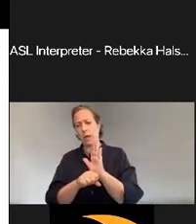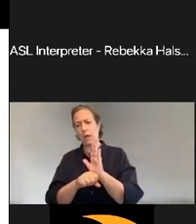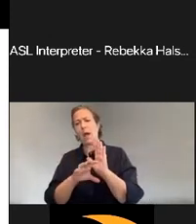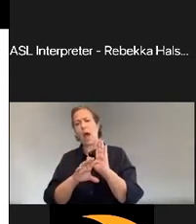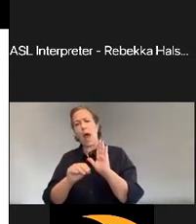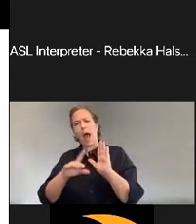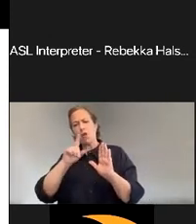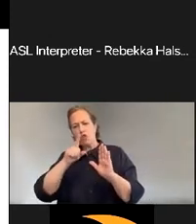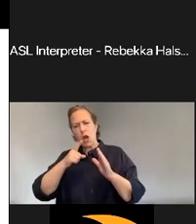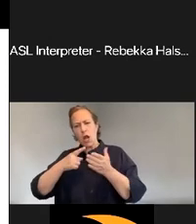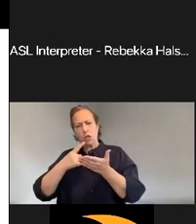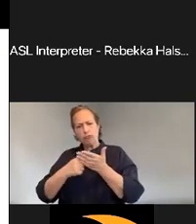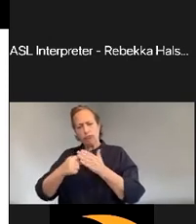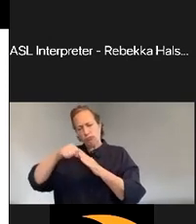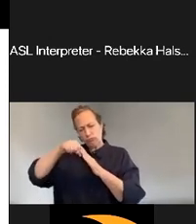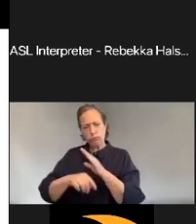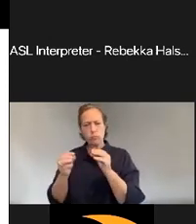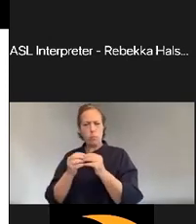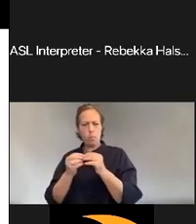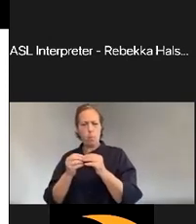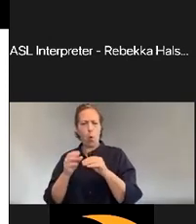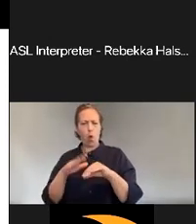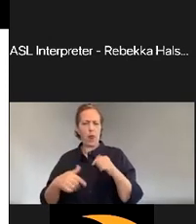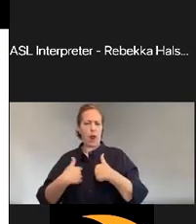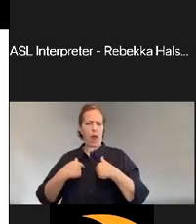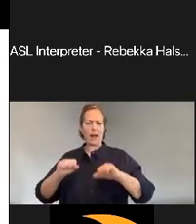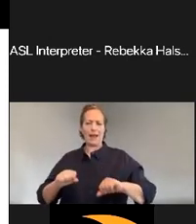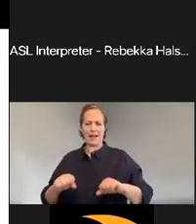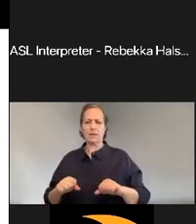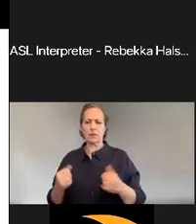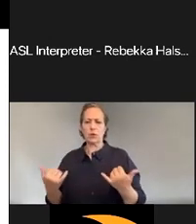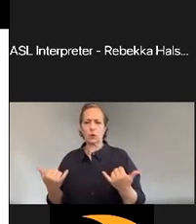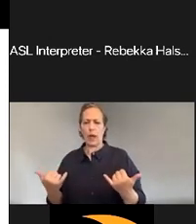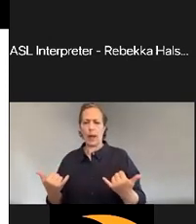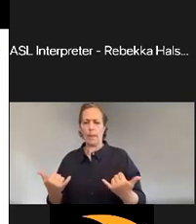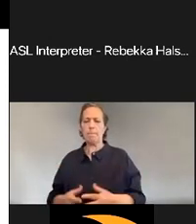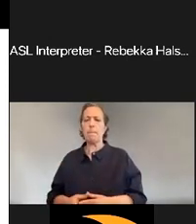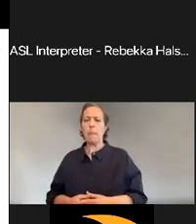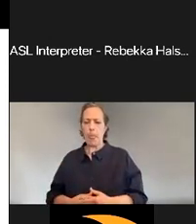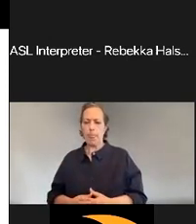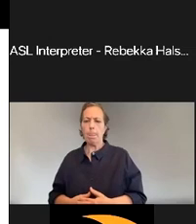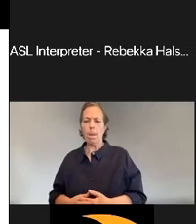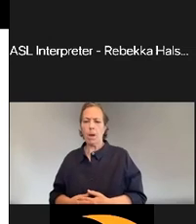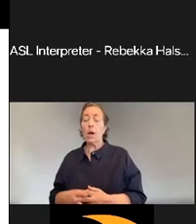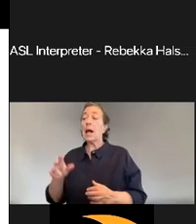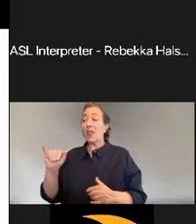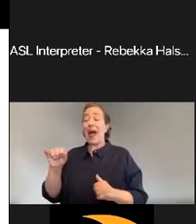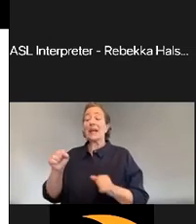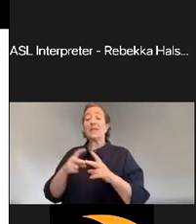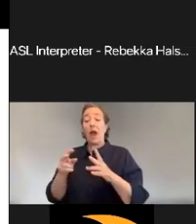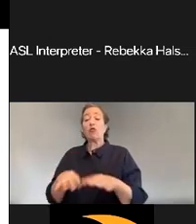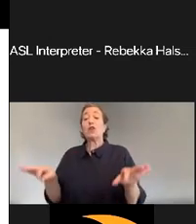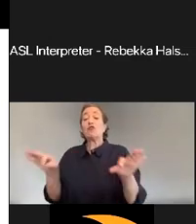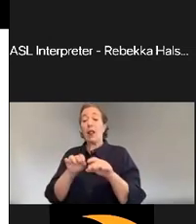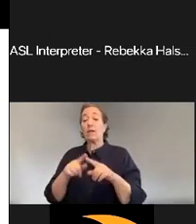can get into today. That law is not primarily to address discrimination, but it certainly is relevant to a large